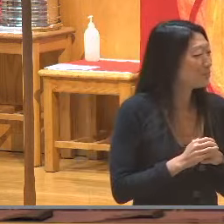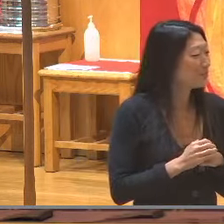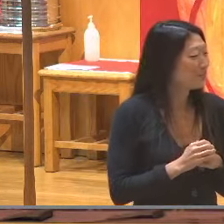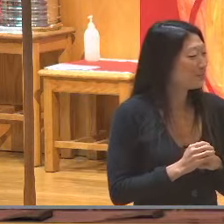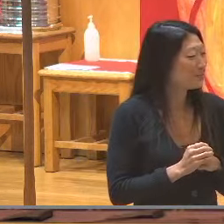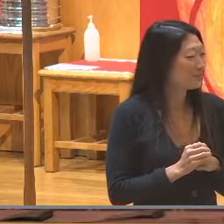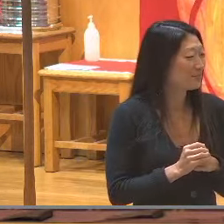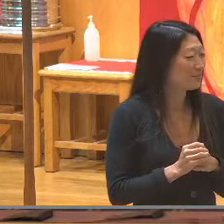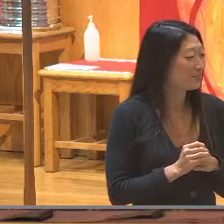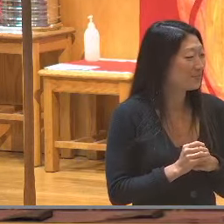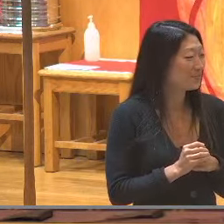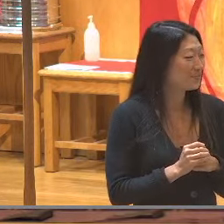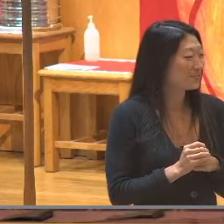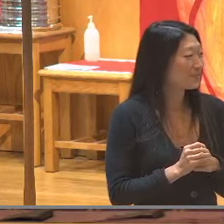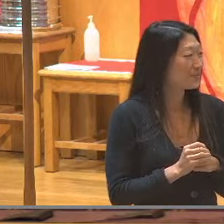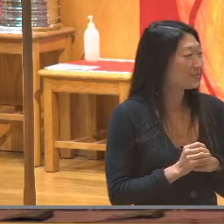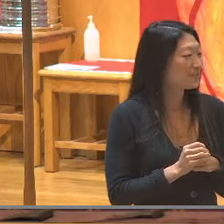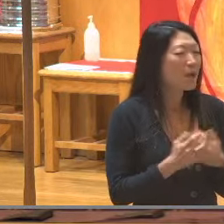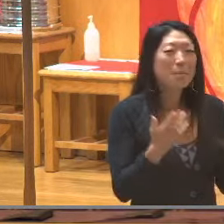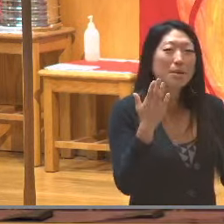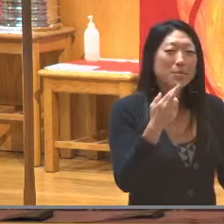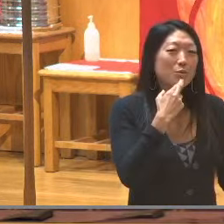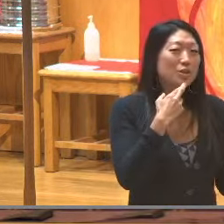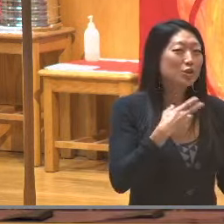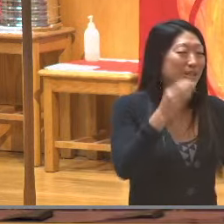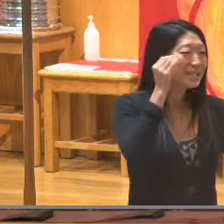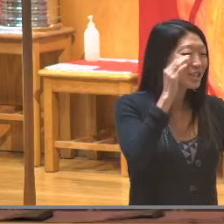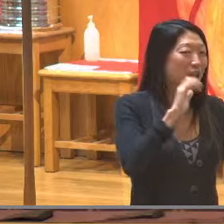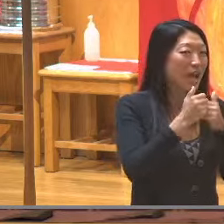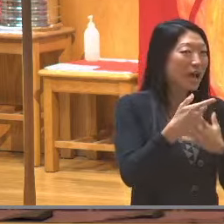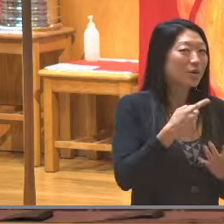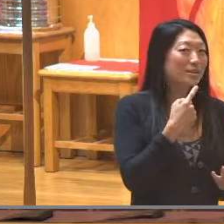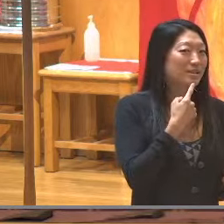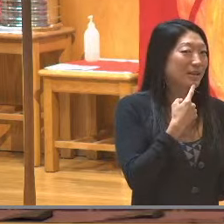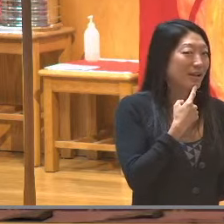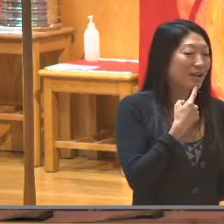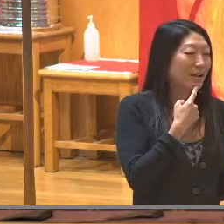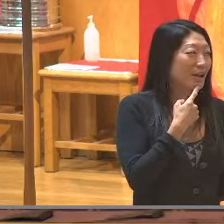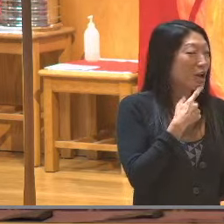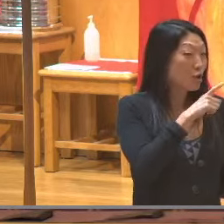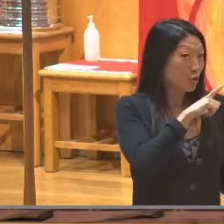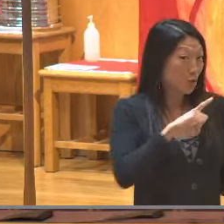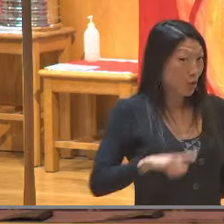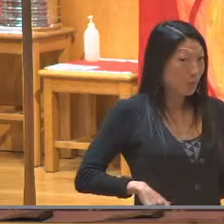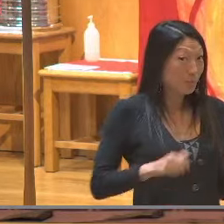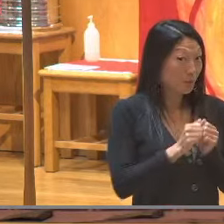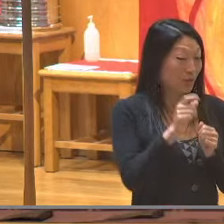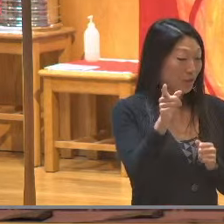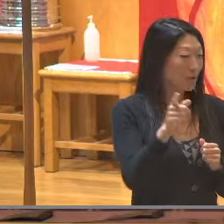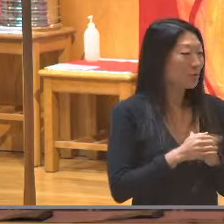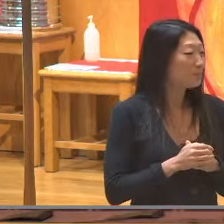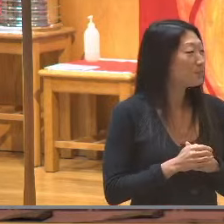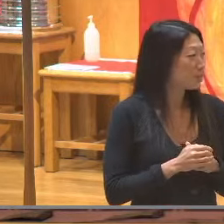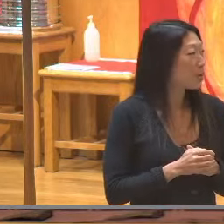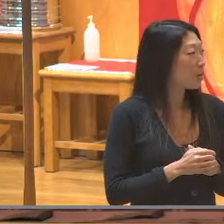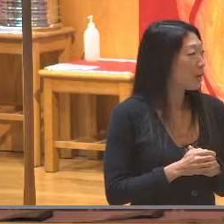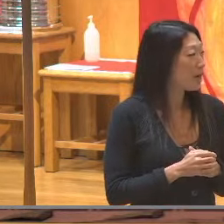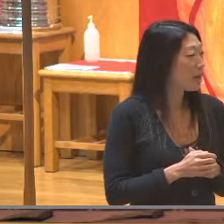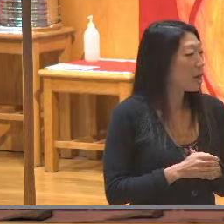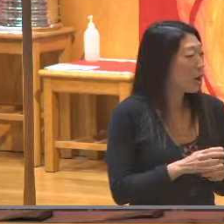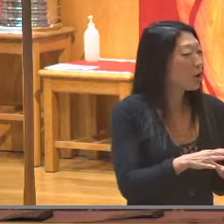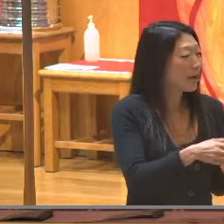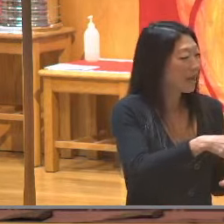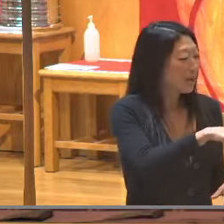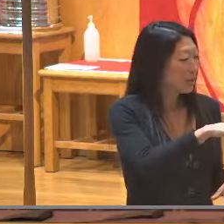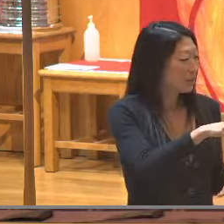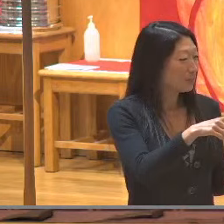Okay. What if Rachel can teach us how to say, "The Lord be with you"? Ooh,